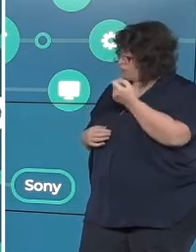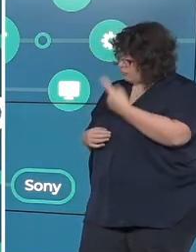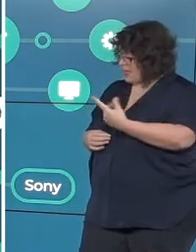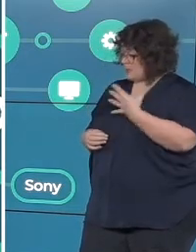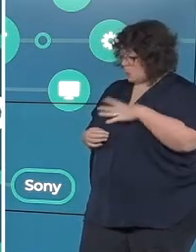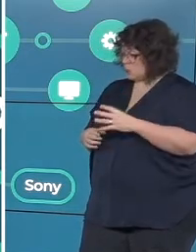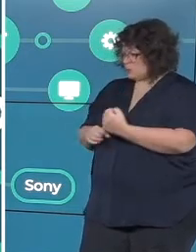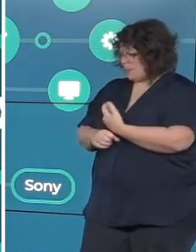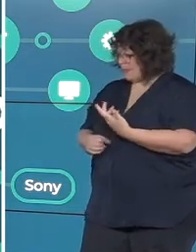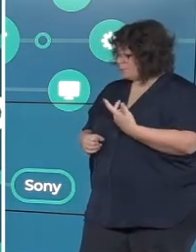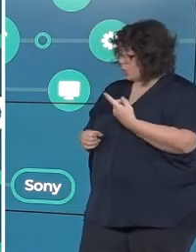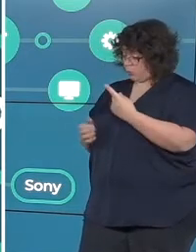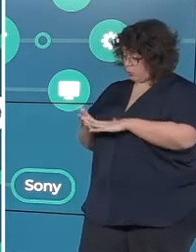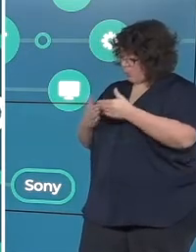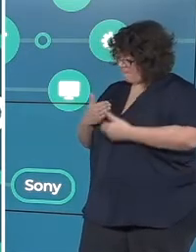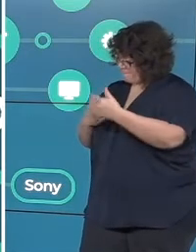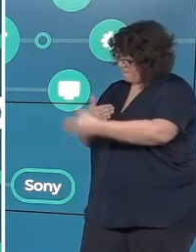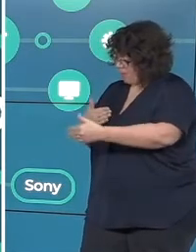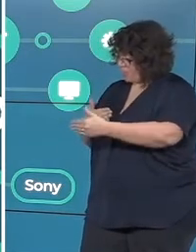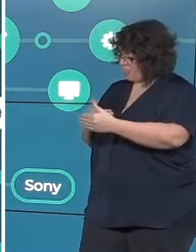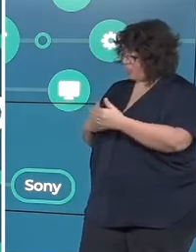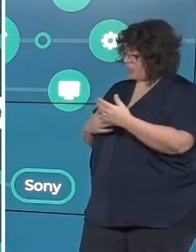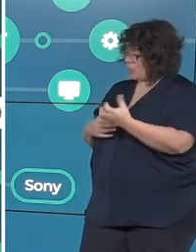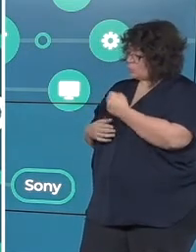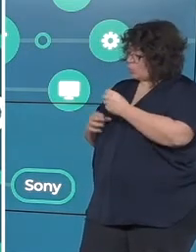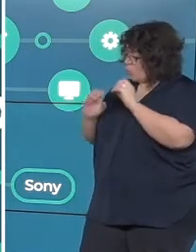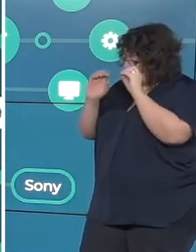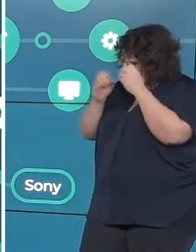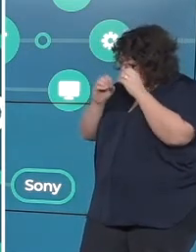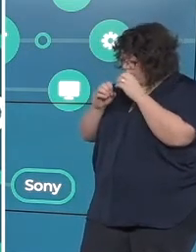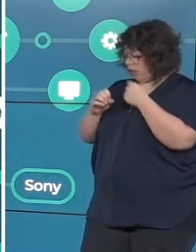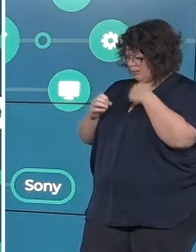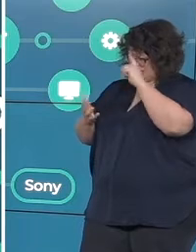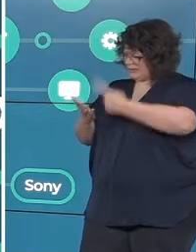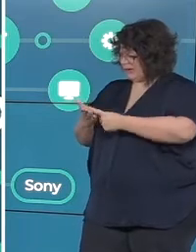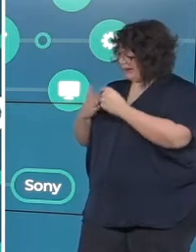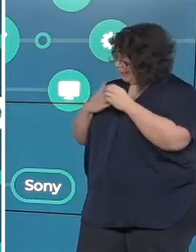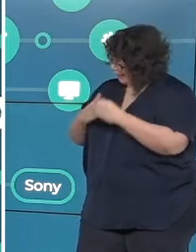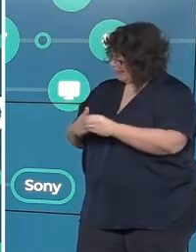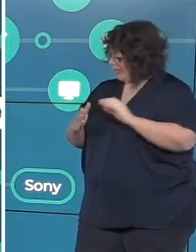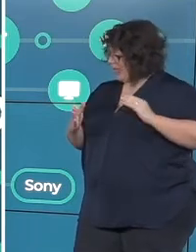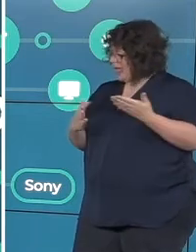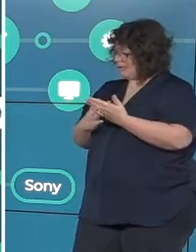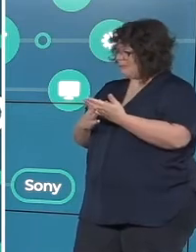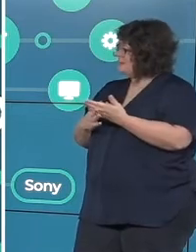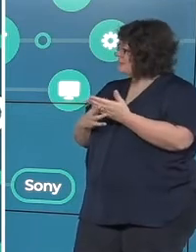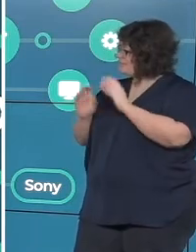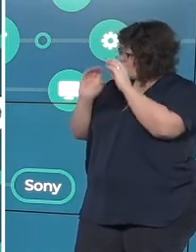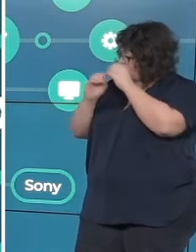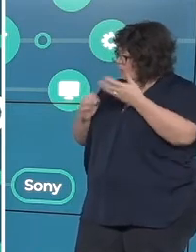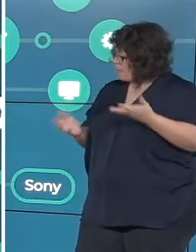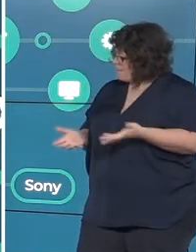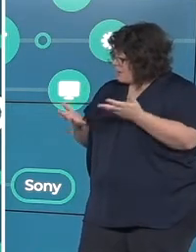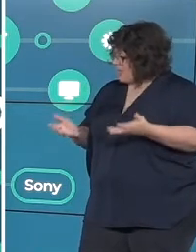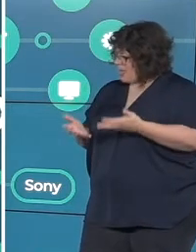for Google Play. And I hired her to teach me what I needed to know. Yes. So for me, the other part is, since I'm